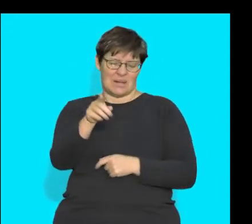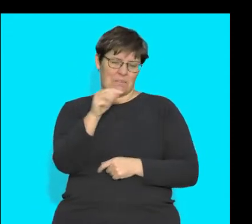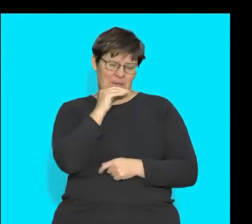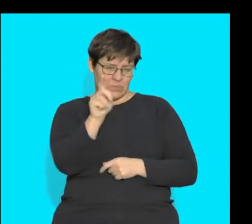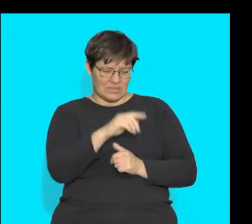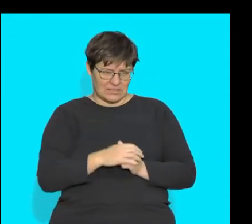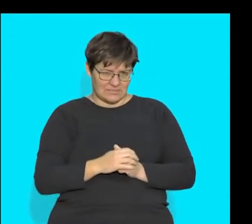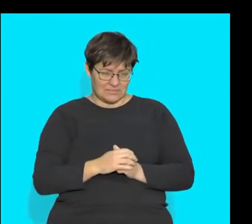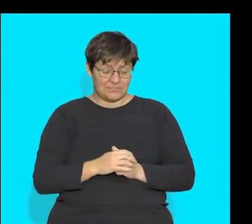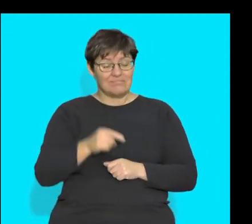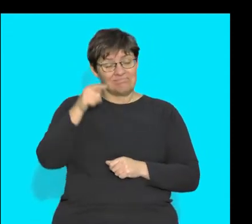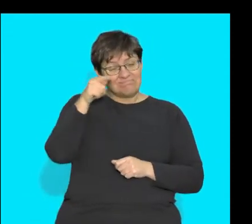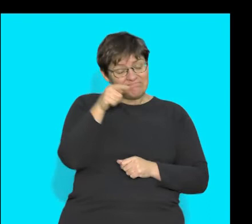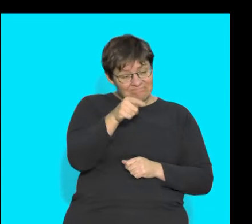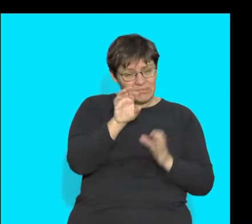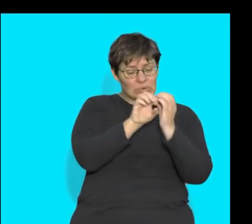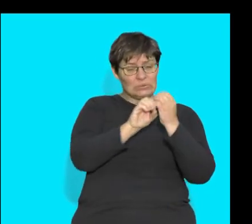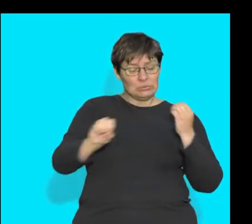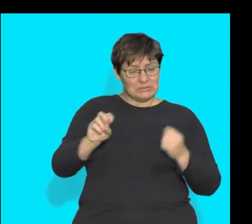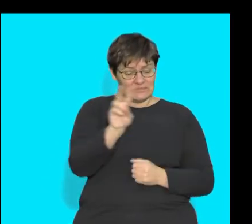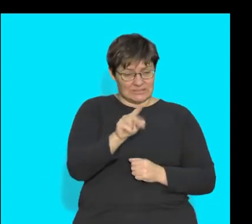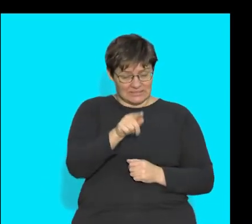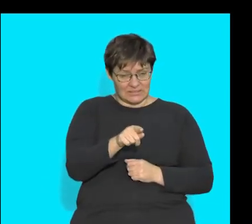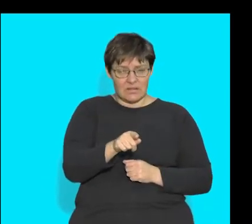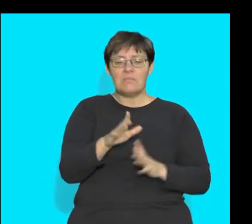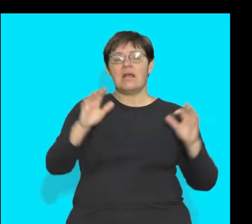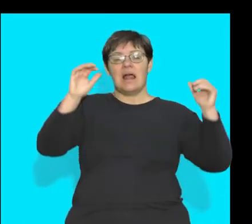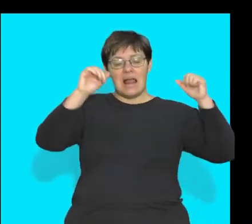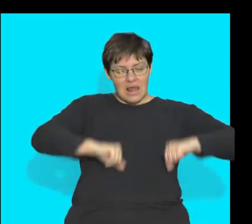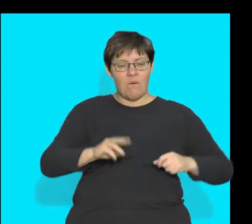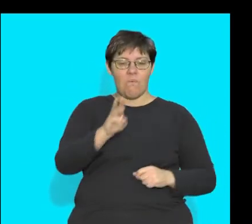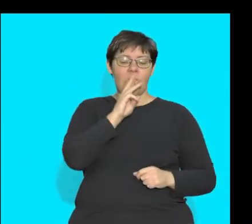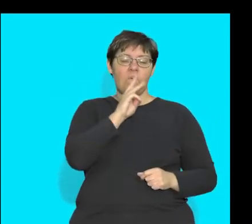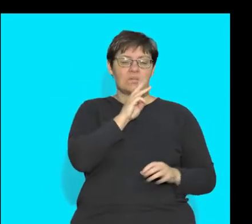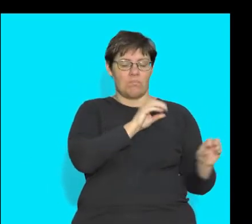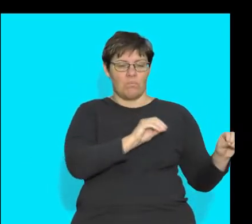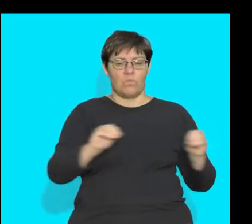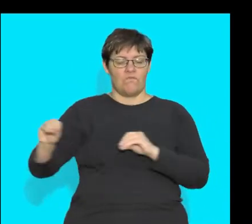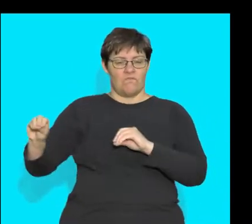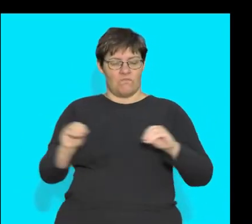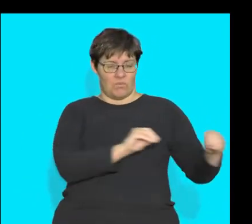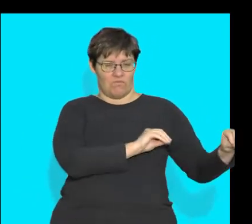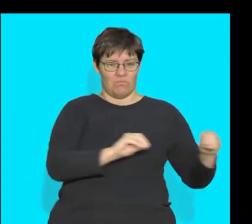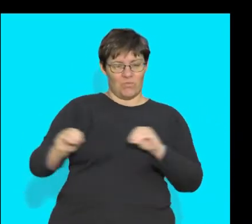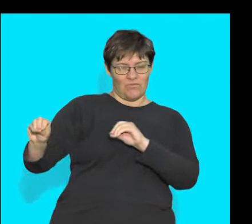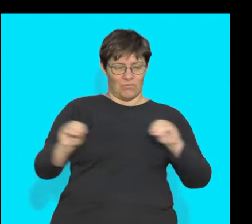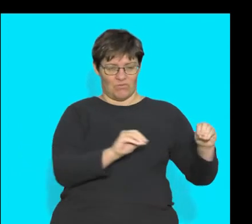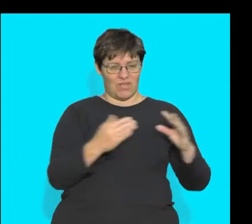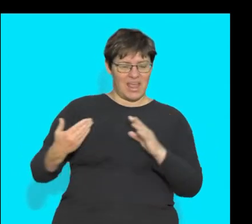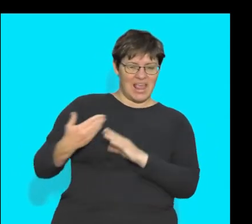is. They've said that whisking tubing allows water to move in and